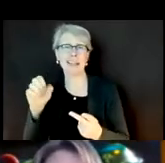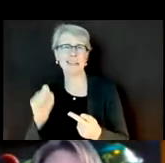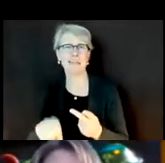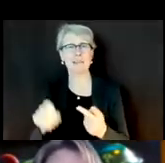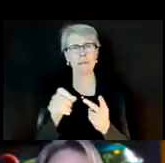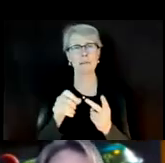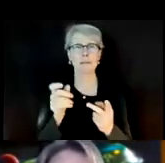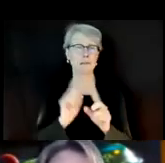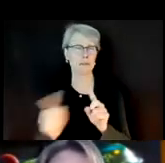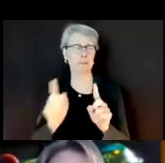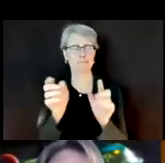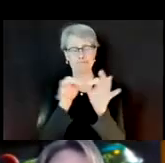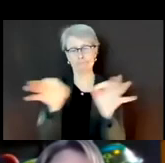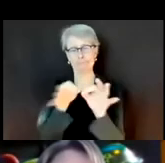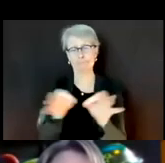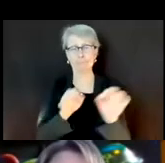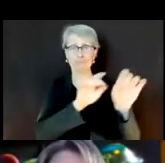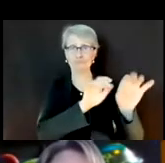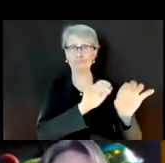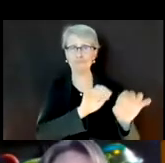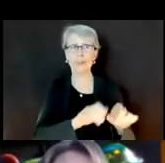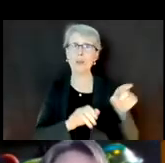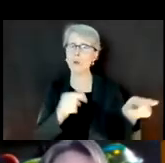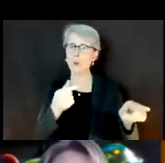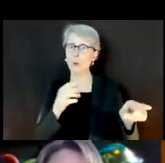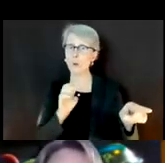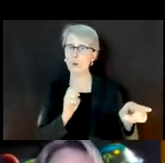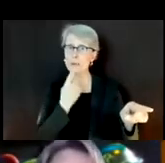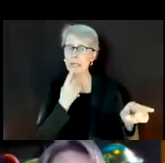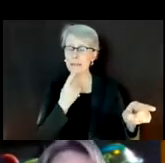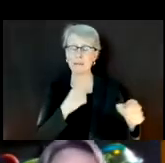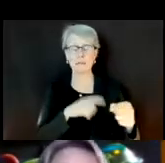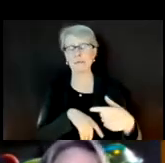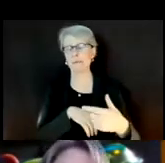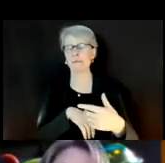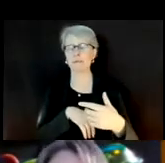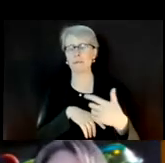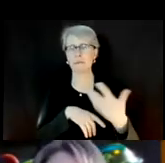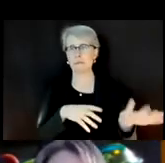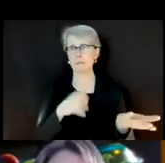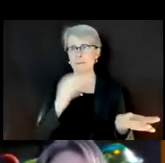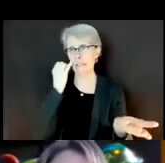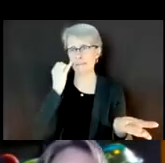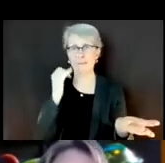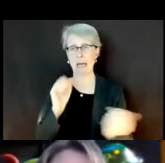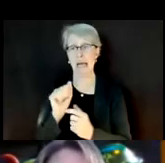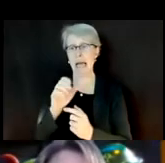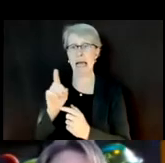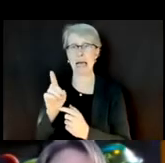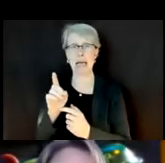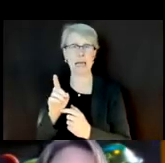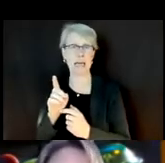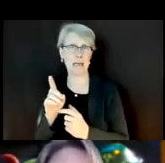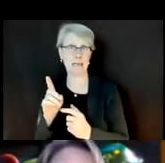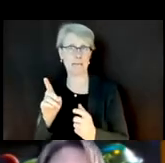time. And then Google says, if you have a live ad account, you get the most granular data,